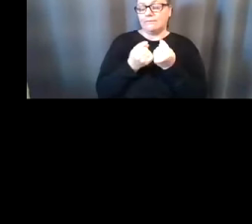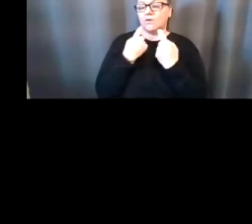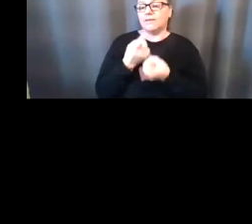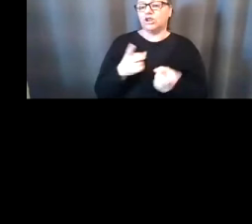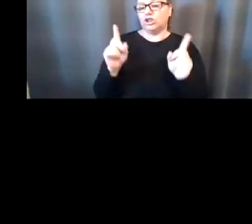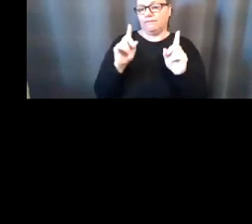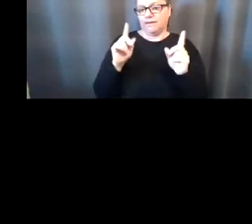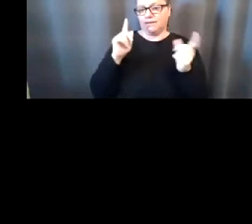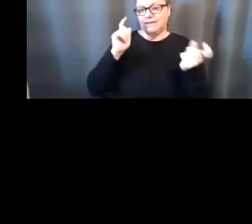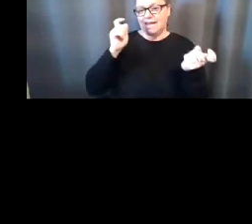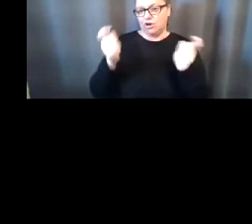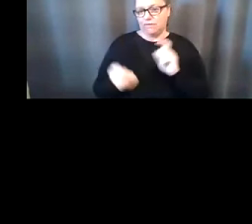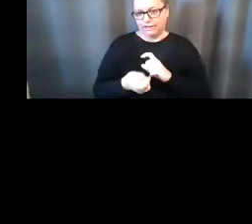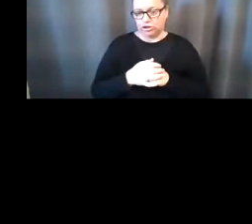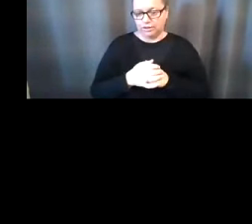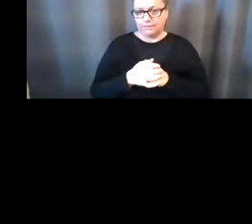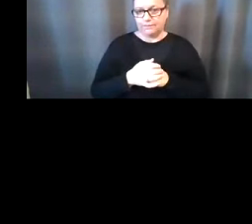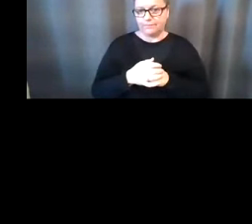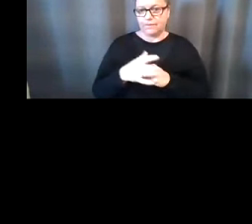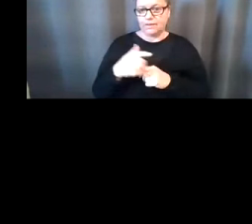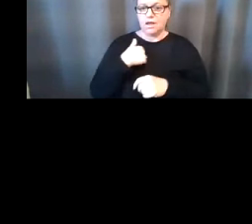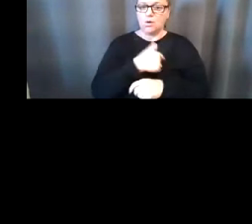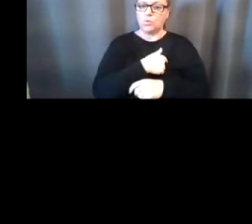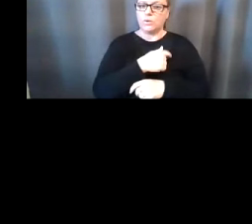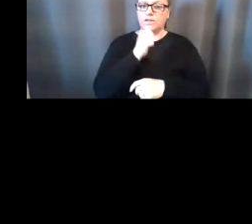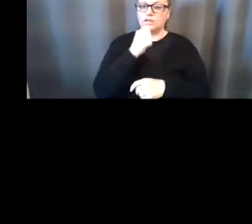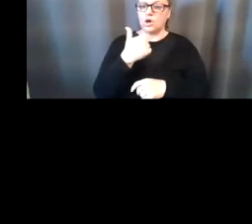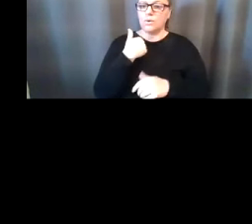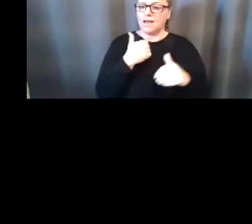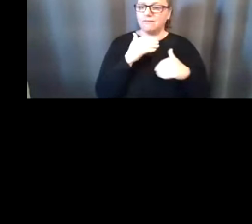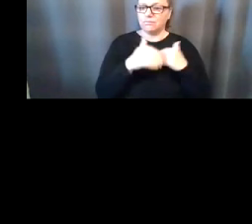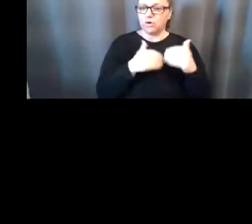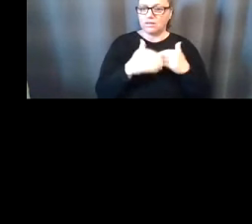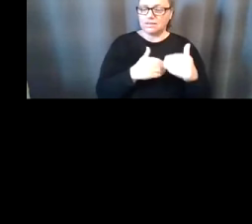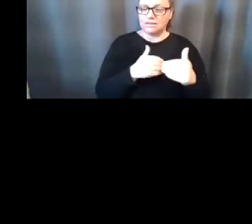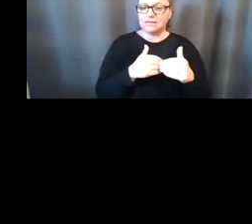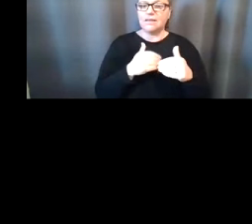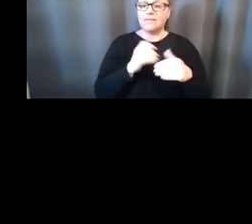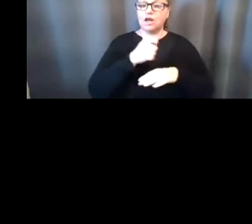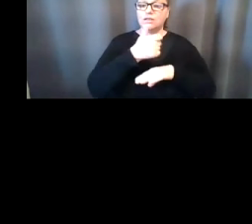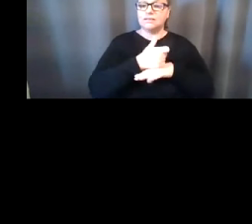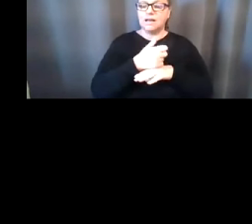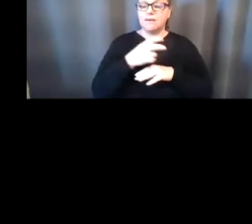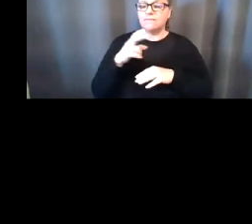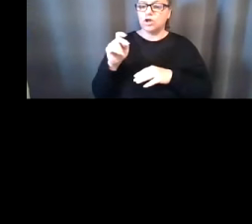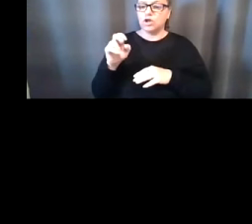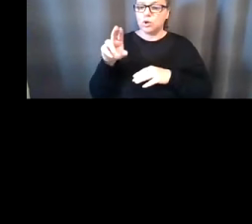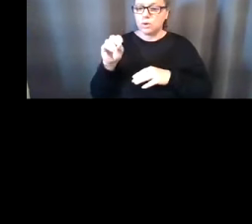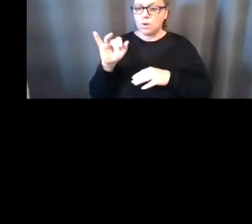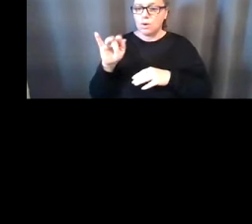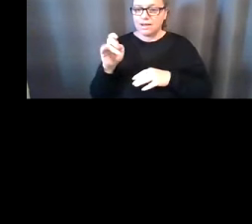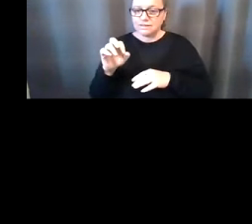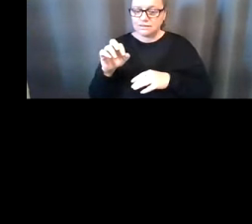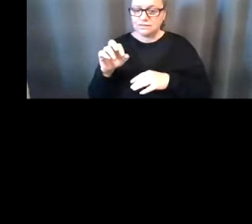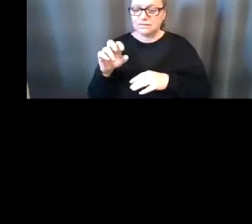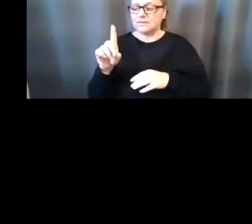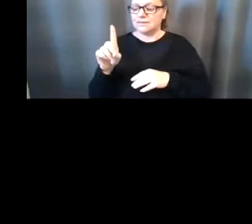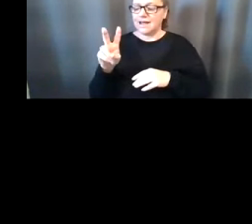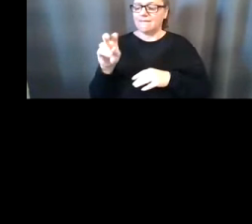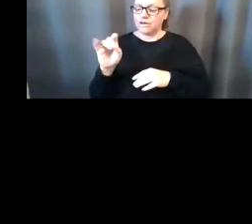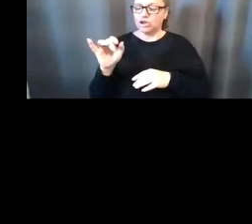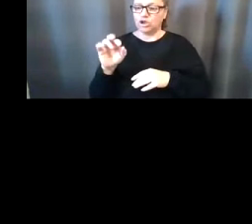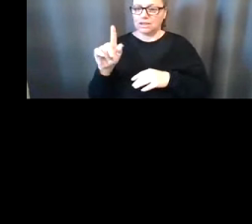innovation. We don't really have processes that are designed for neurodivergent thinkers. We believe in rapid idea generation. We believe in moving